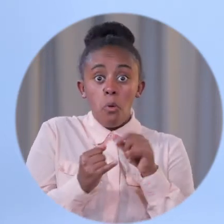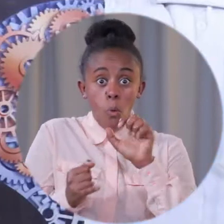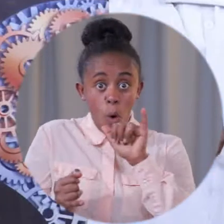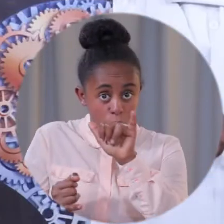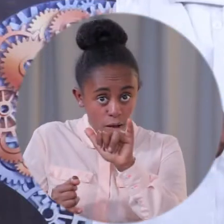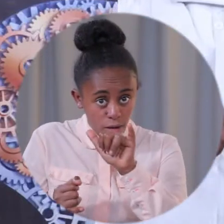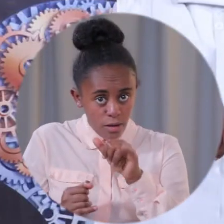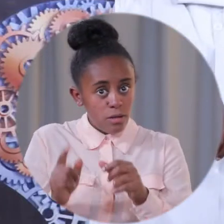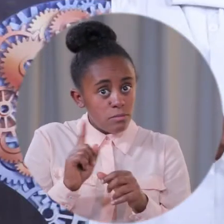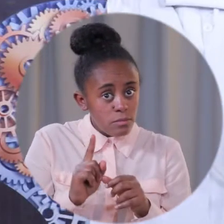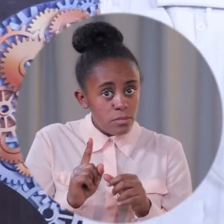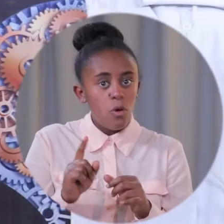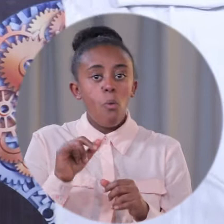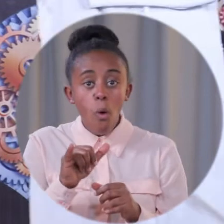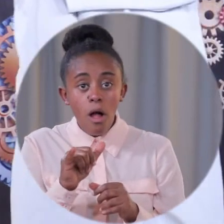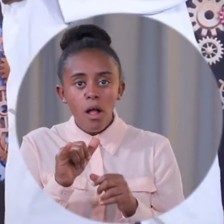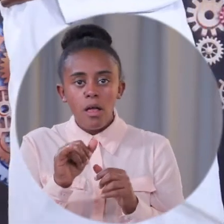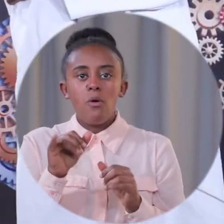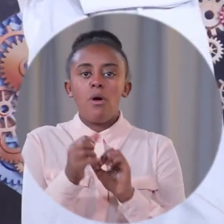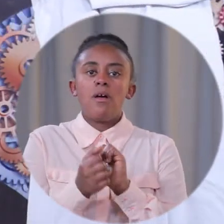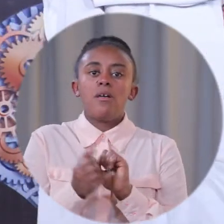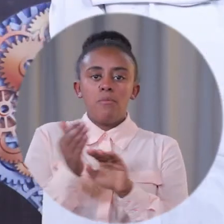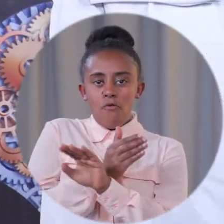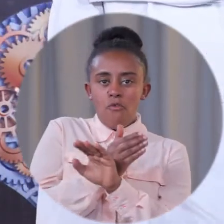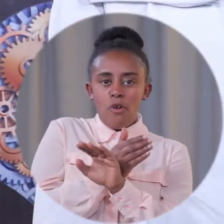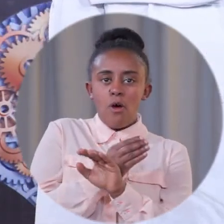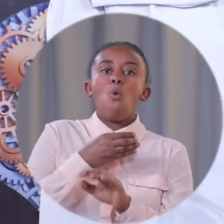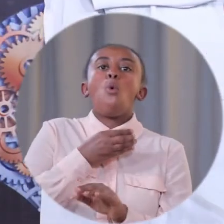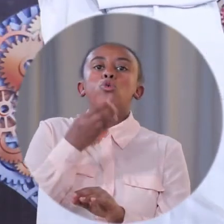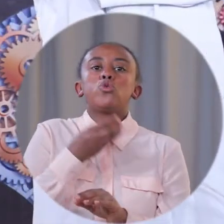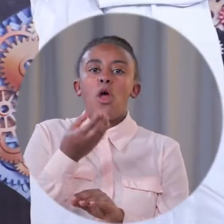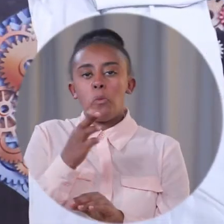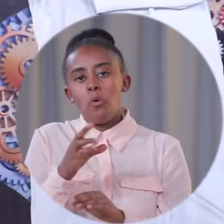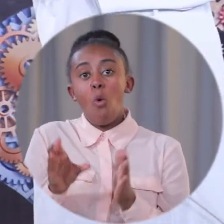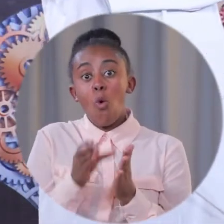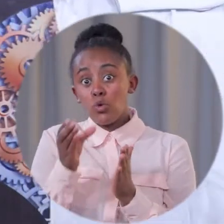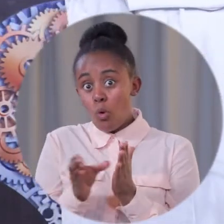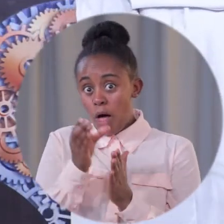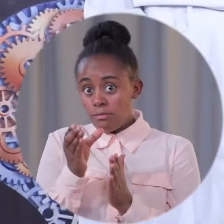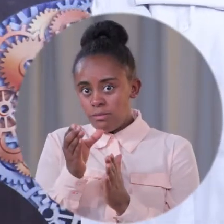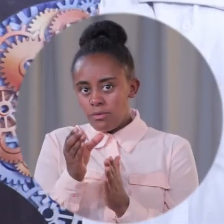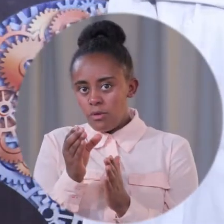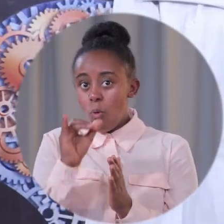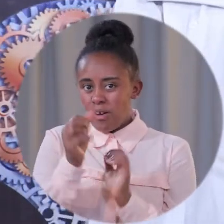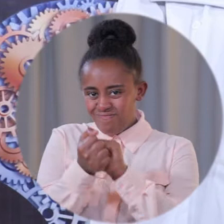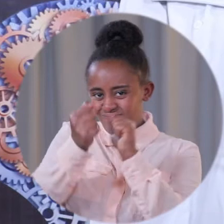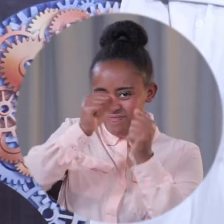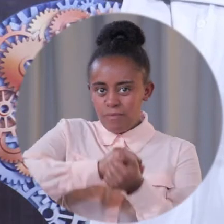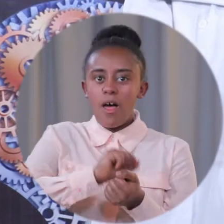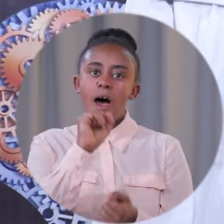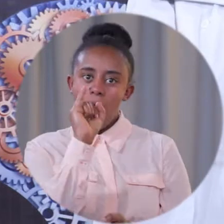Y is Y and the letter before Y is consonant, Y is changed to